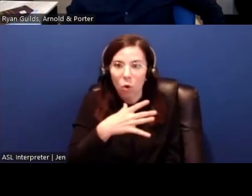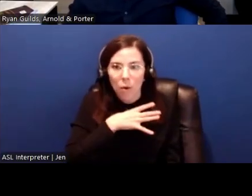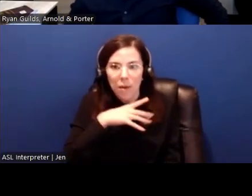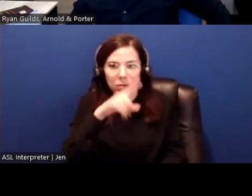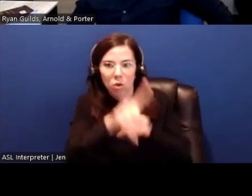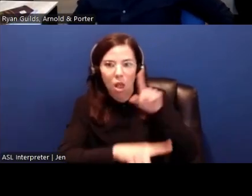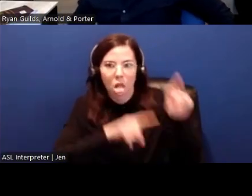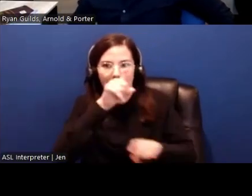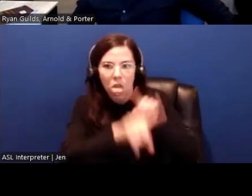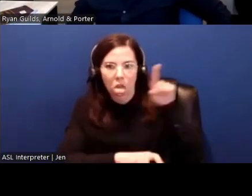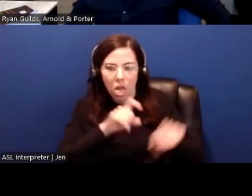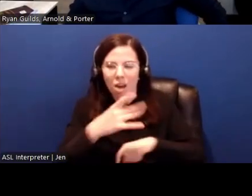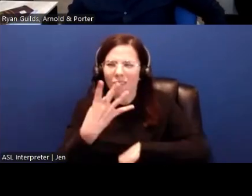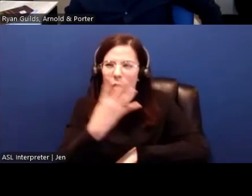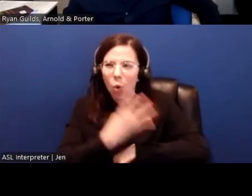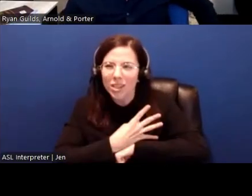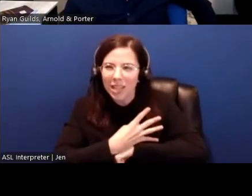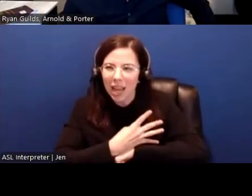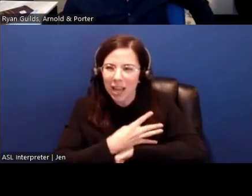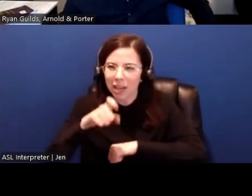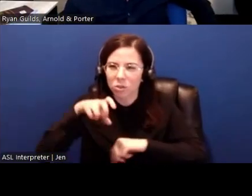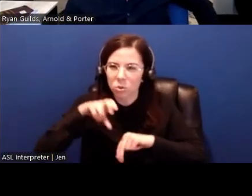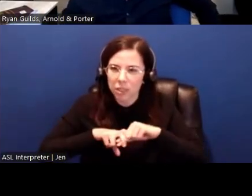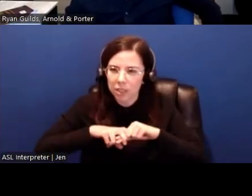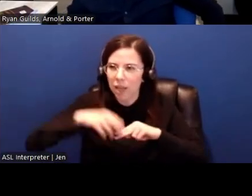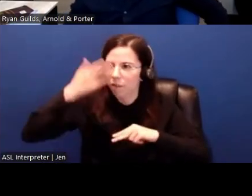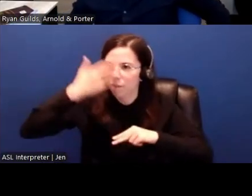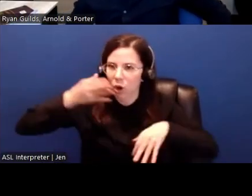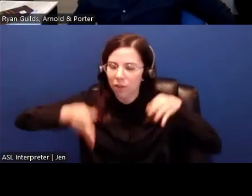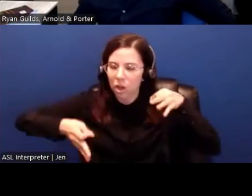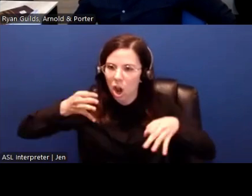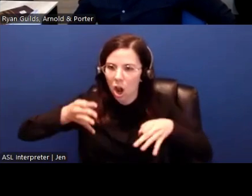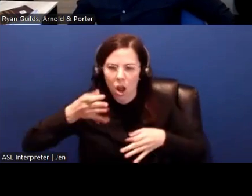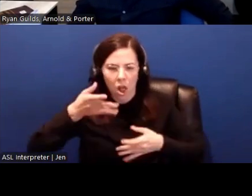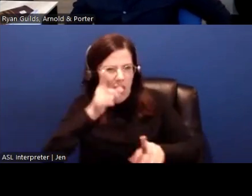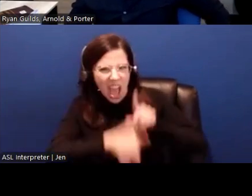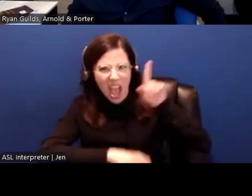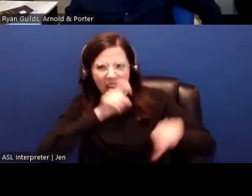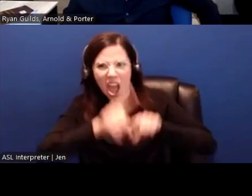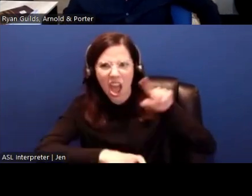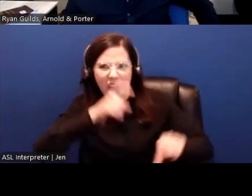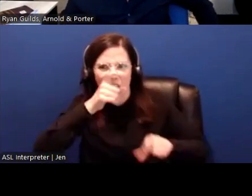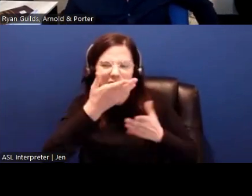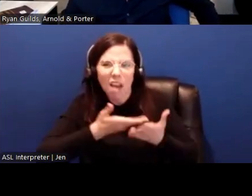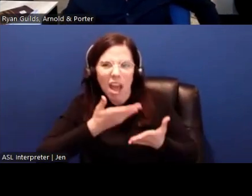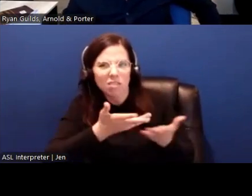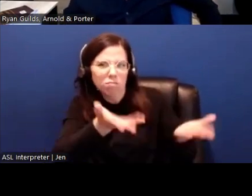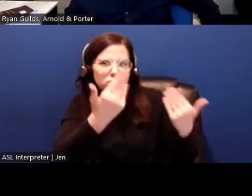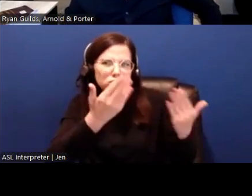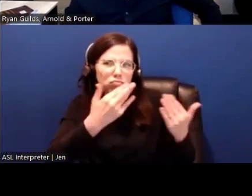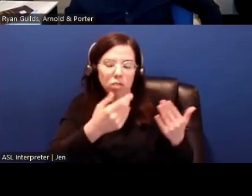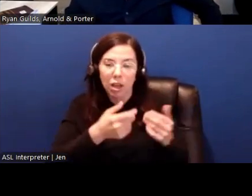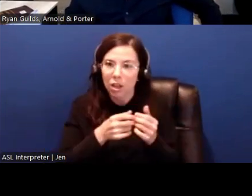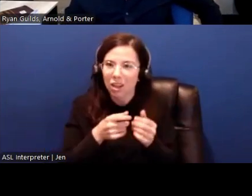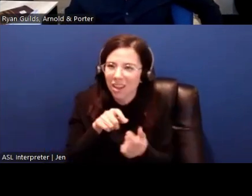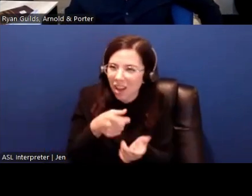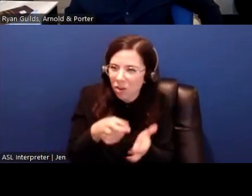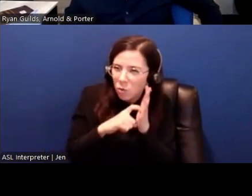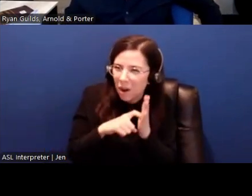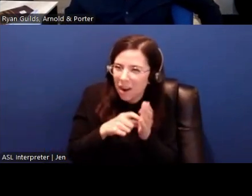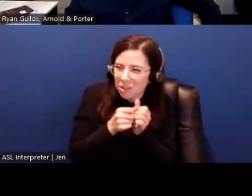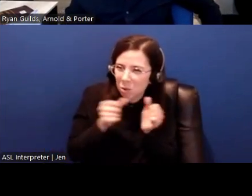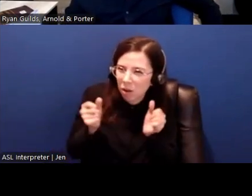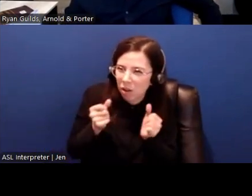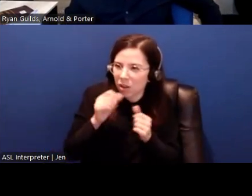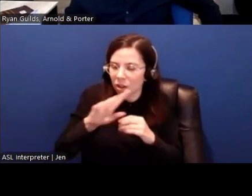4 days on the stand regarding the facts of her assault and being required to disclose intimate details around